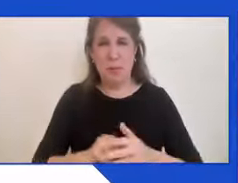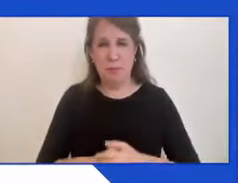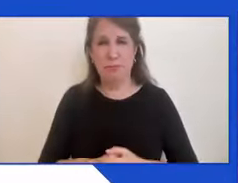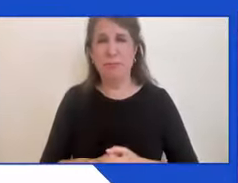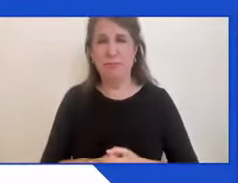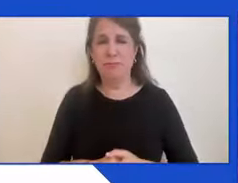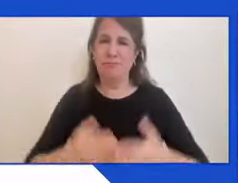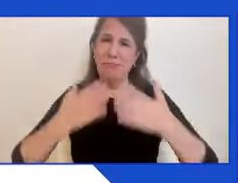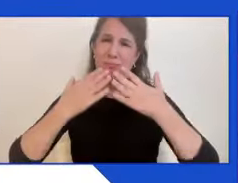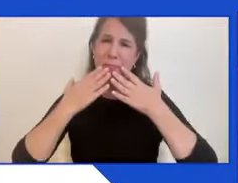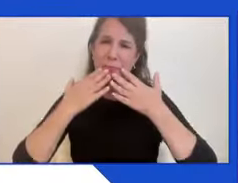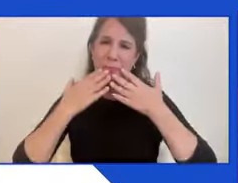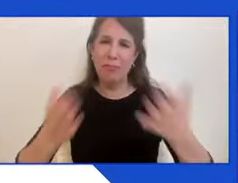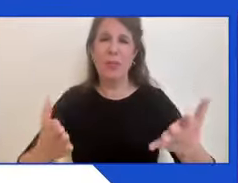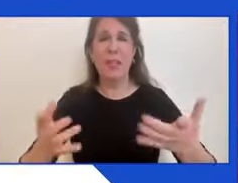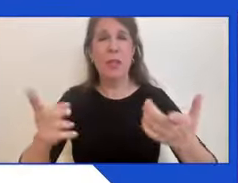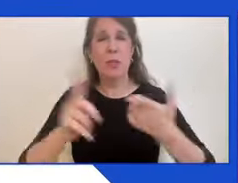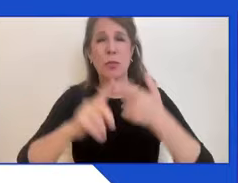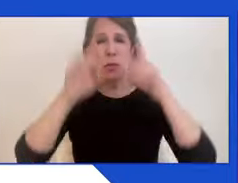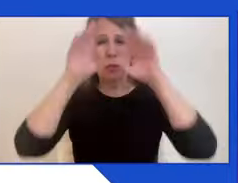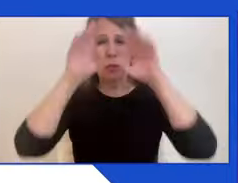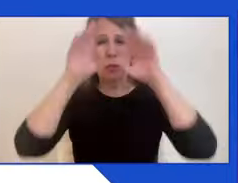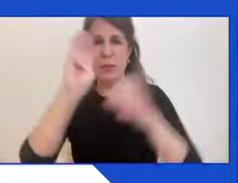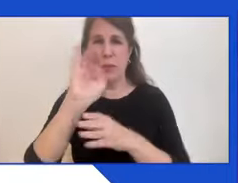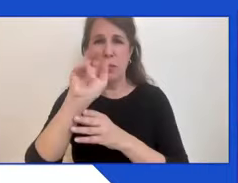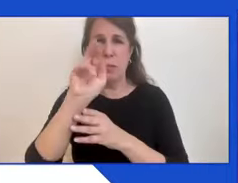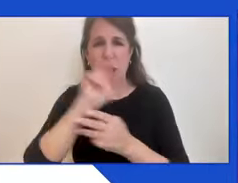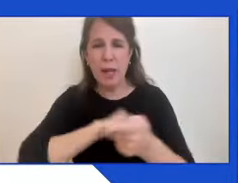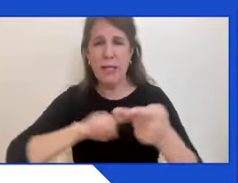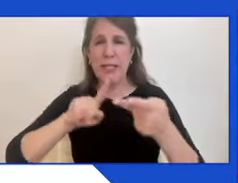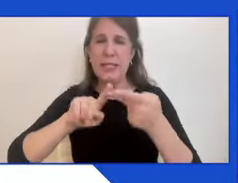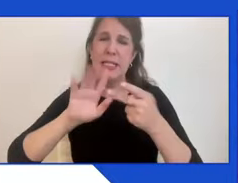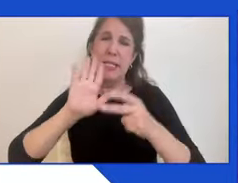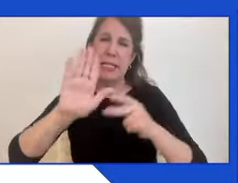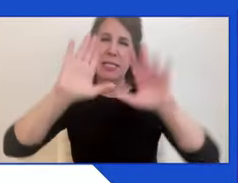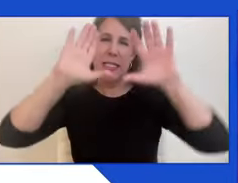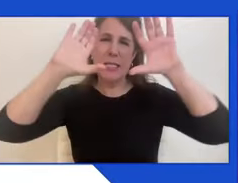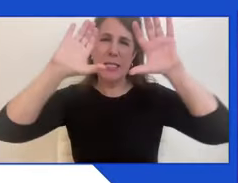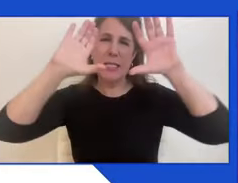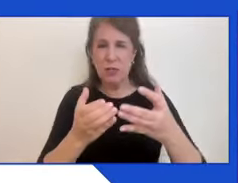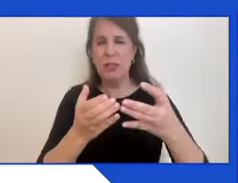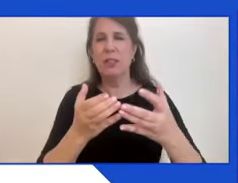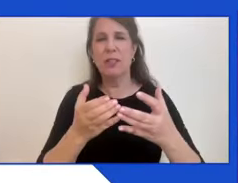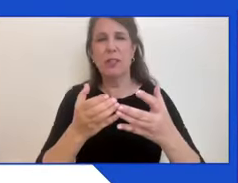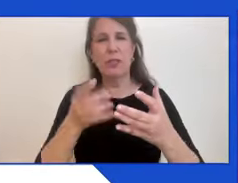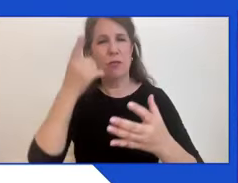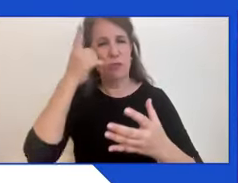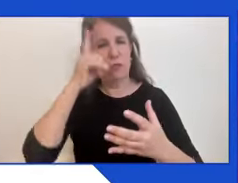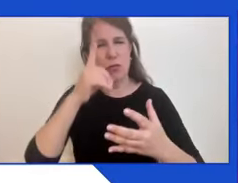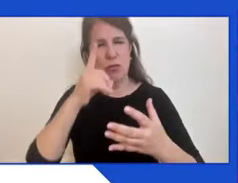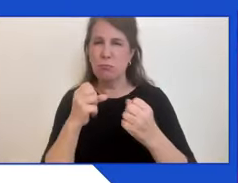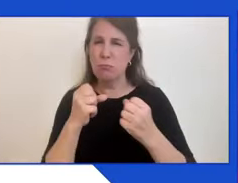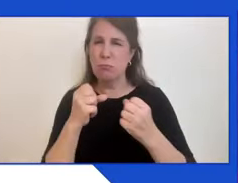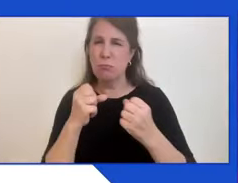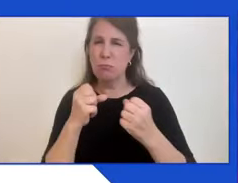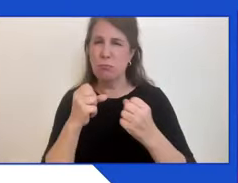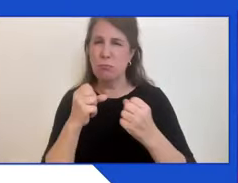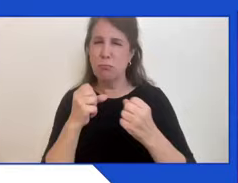Thank you to President Biden and his administration for your steadfast